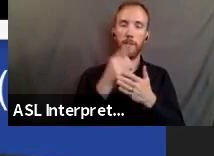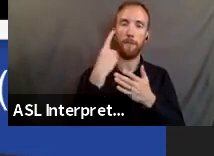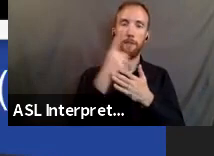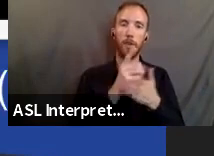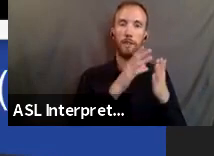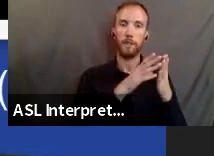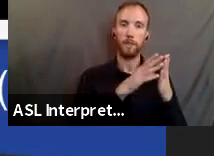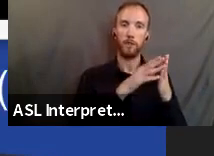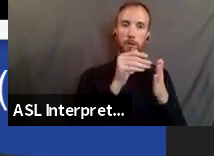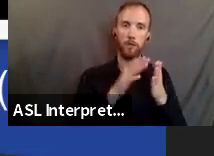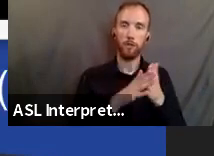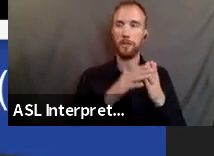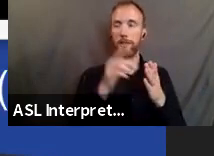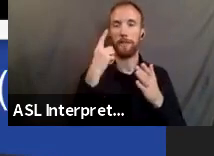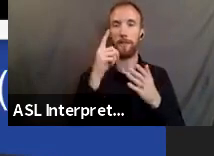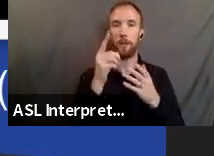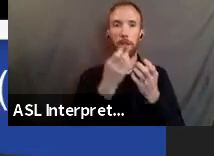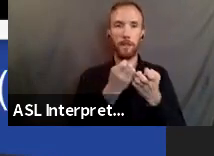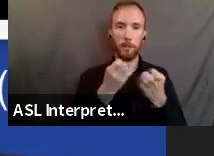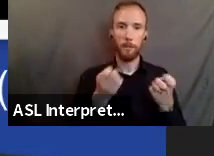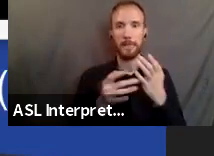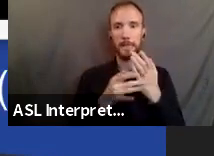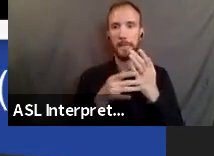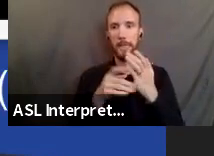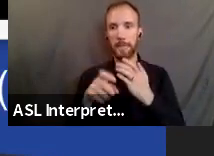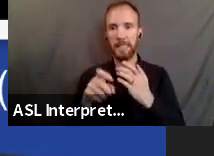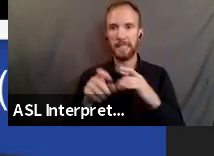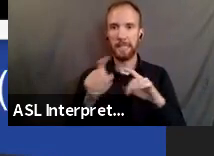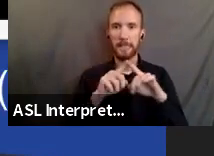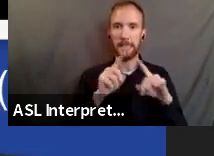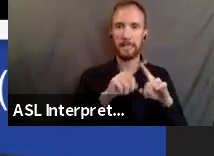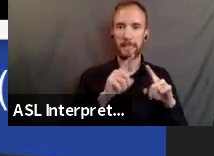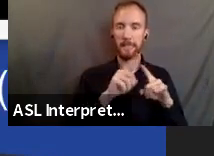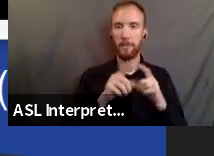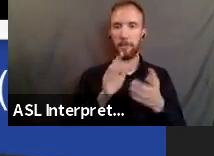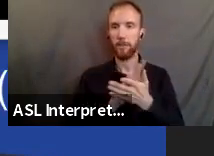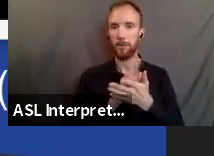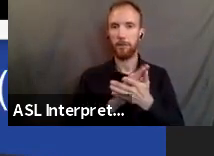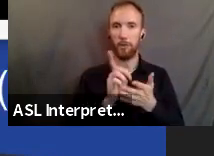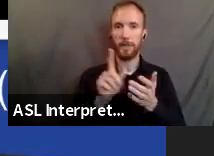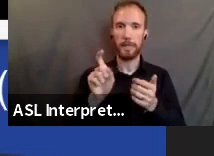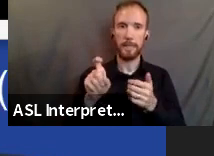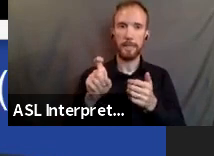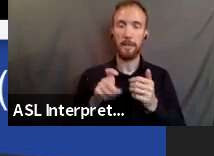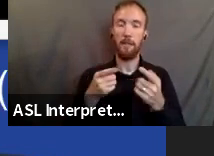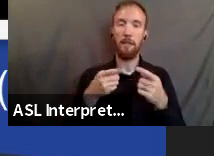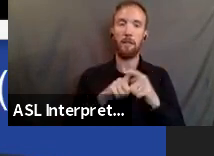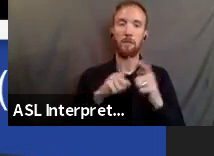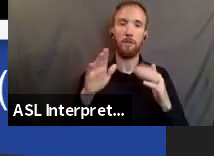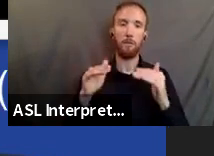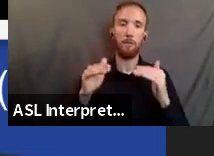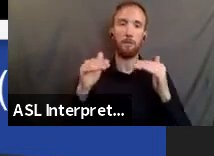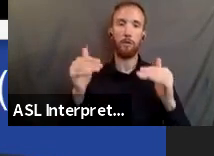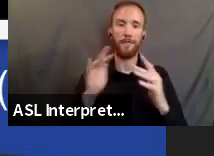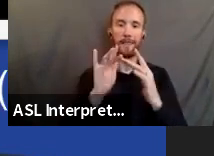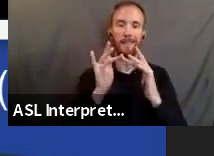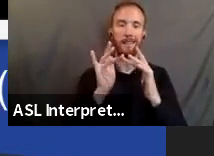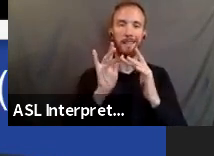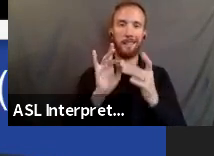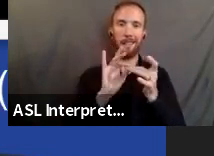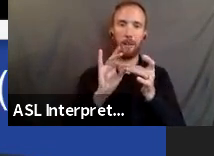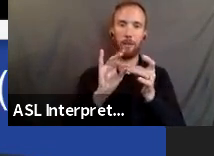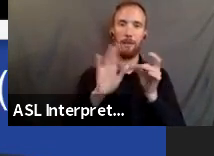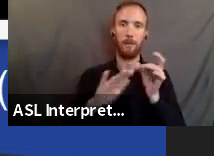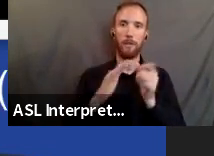district's highest needs schools and improving network infrastructure across a district in addition 2 million will be allocated for